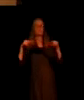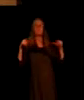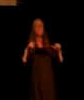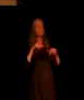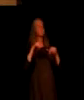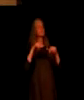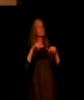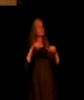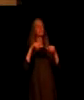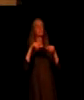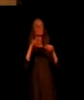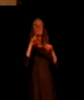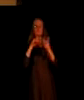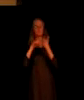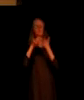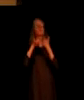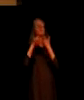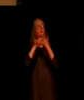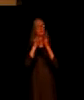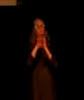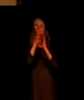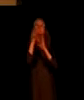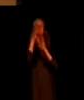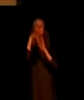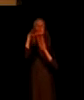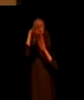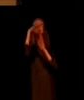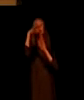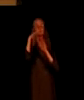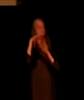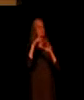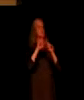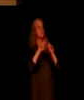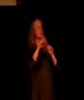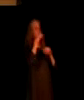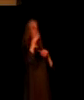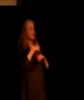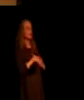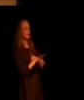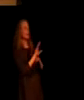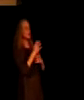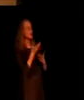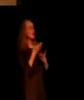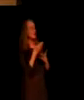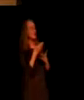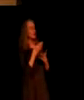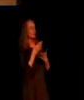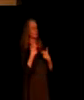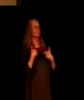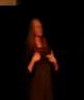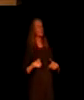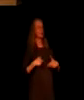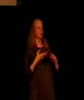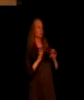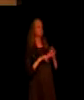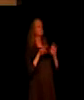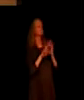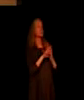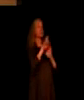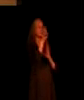space exploration science, but the big elephant always was human spaceflight, and is to this